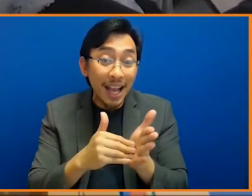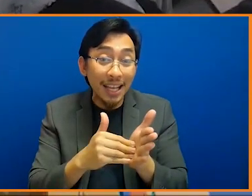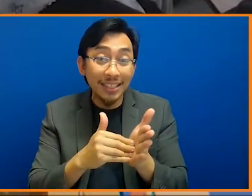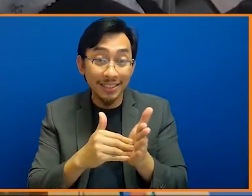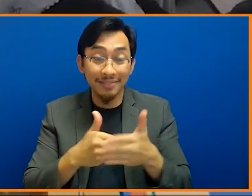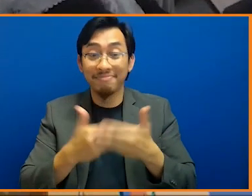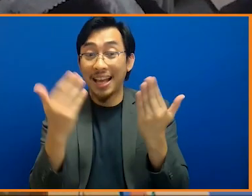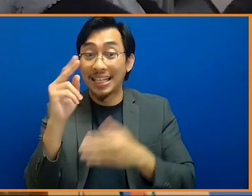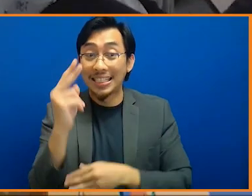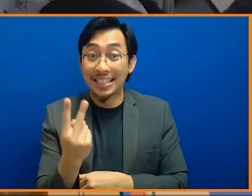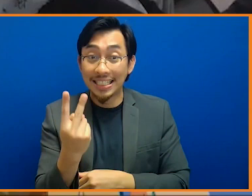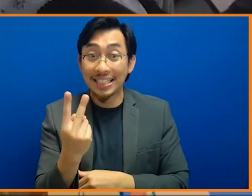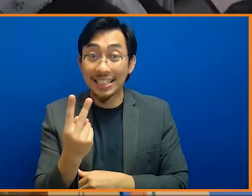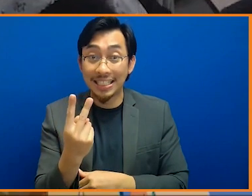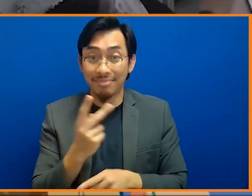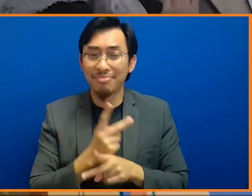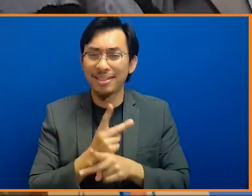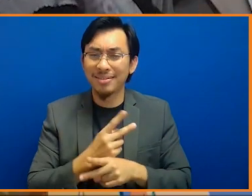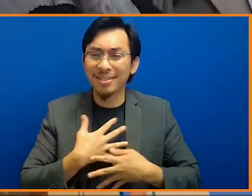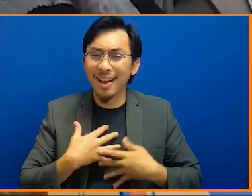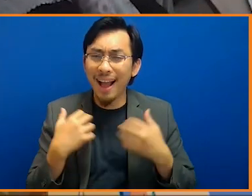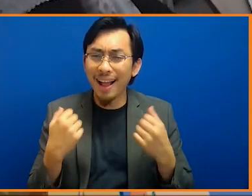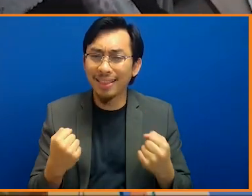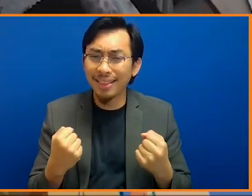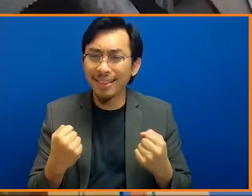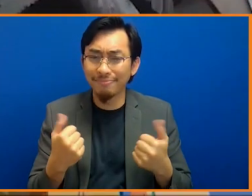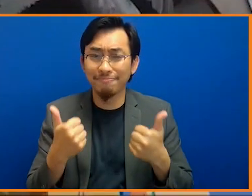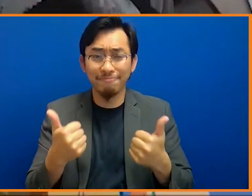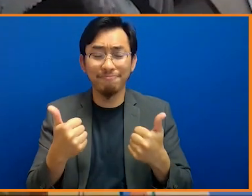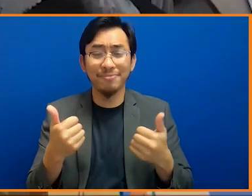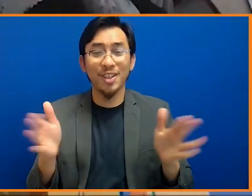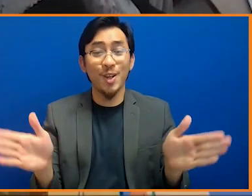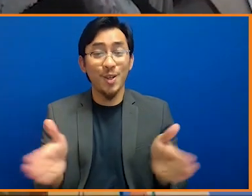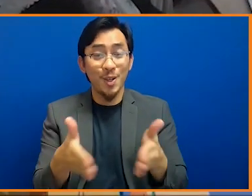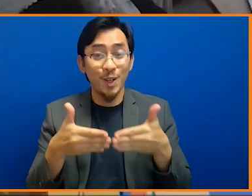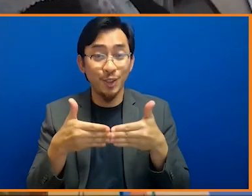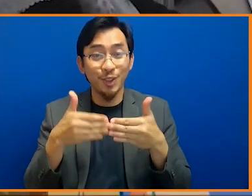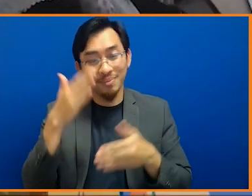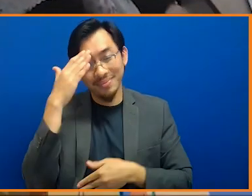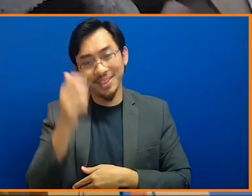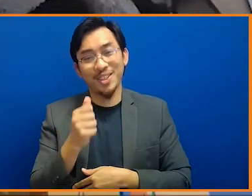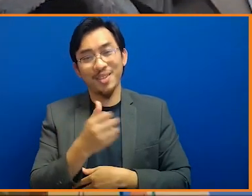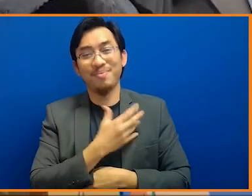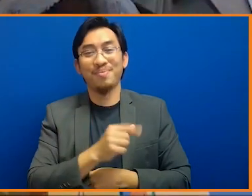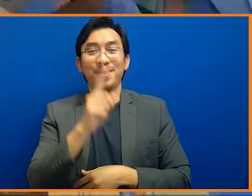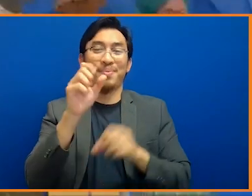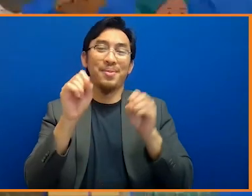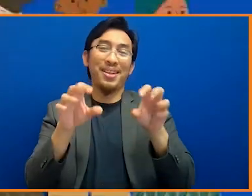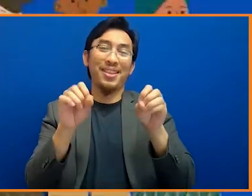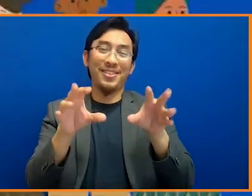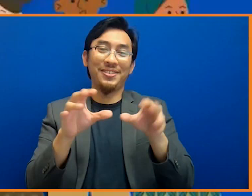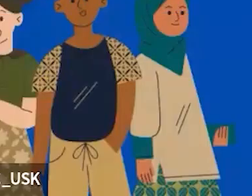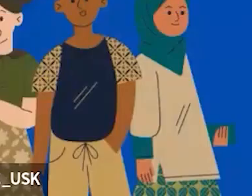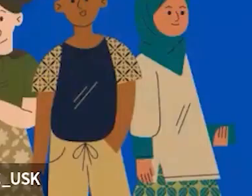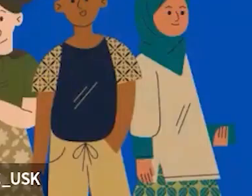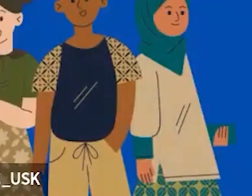you again on the second day. Please stay healthy, and I will conclude for today. Wassalamualaikum warahmatullahi wabarakatuh.